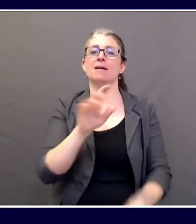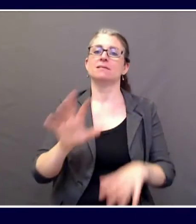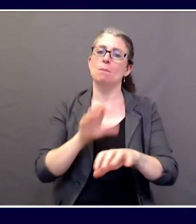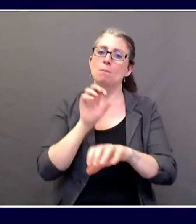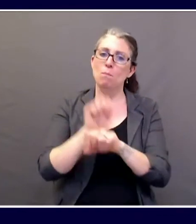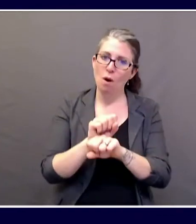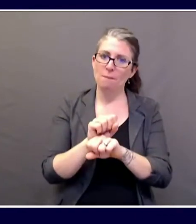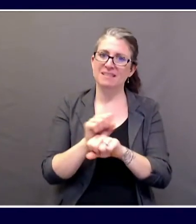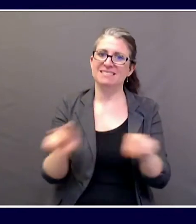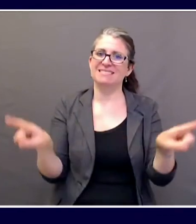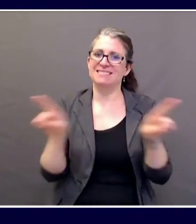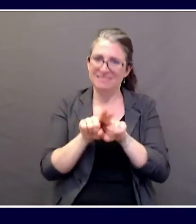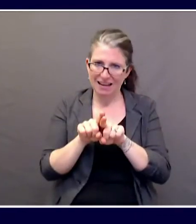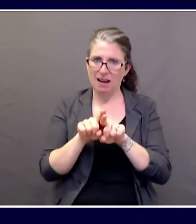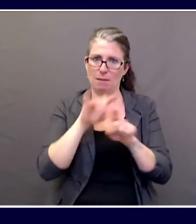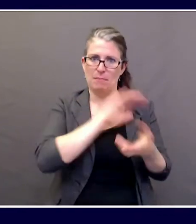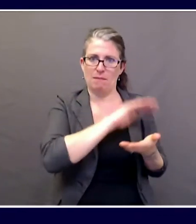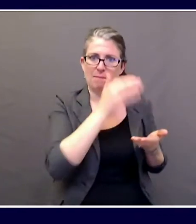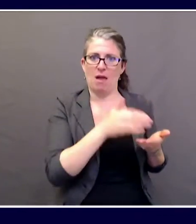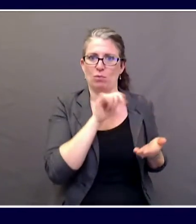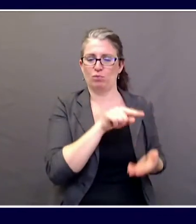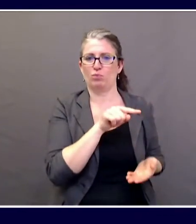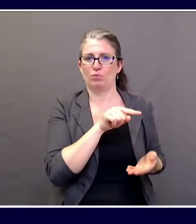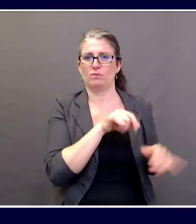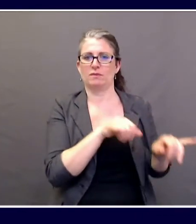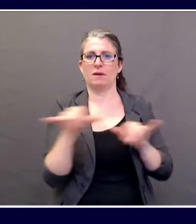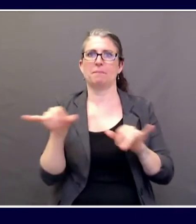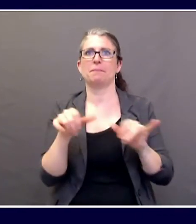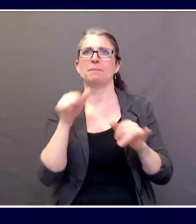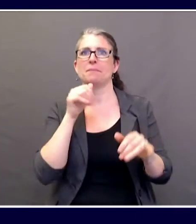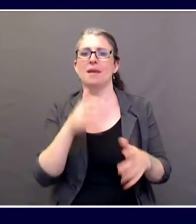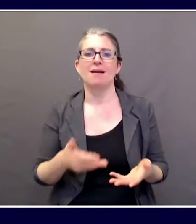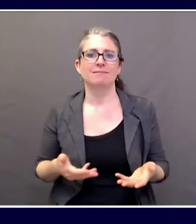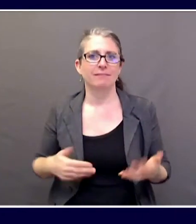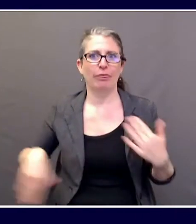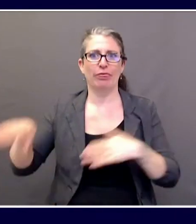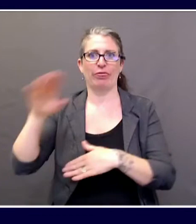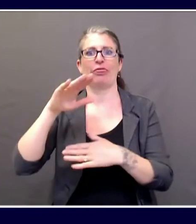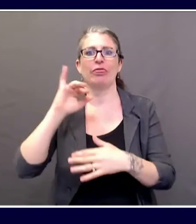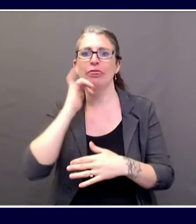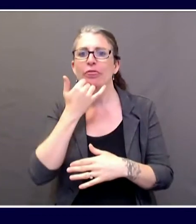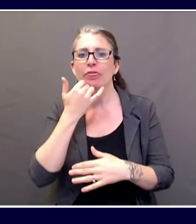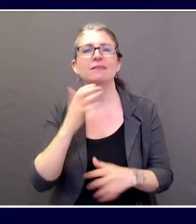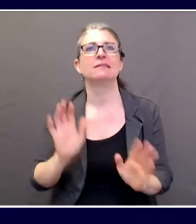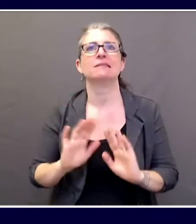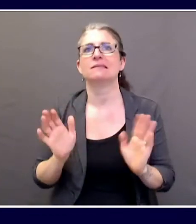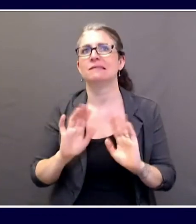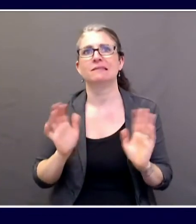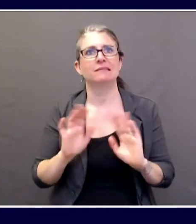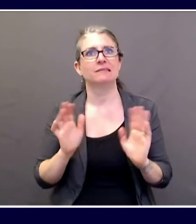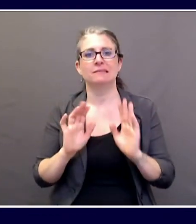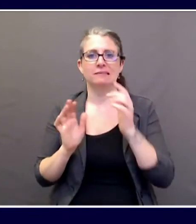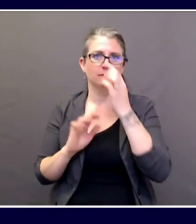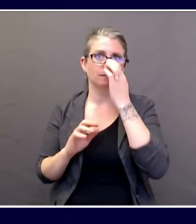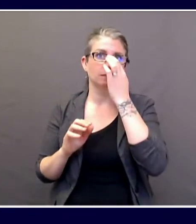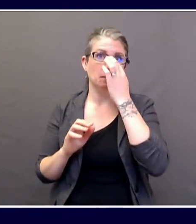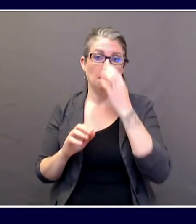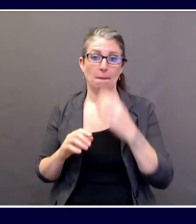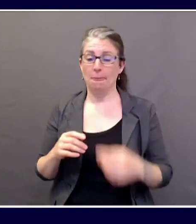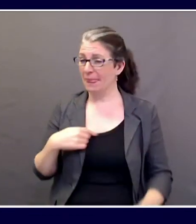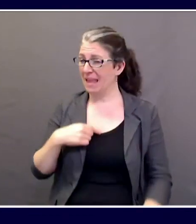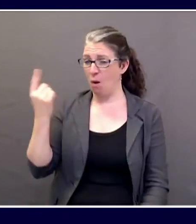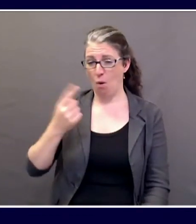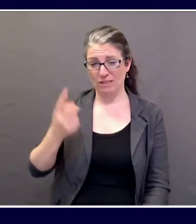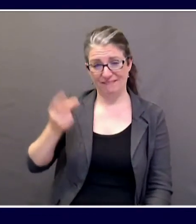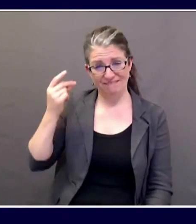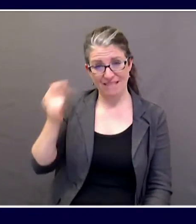emails out because every hour matters when it comes to scheduling. So that's generally been the advice that we've been giving to folks. Don't schedule before you know